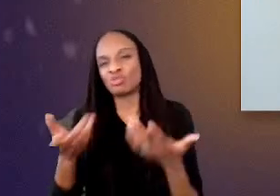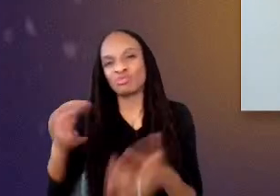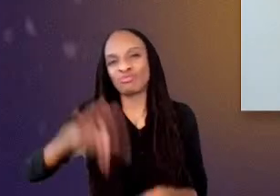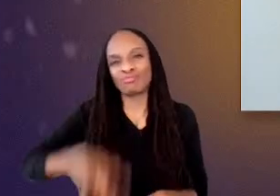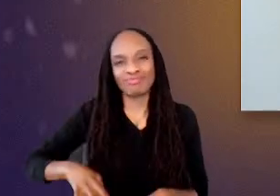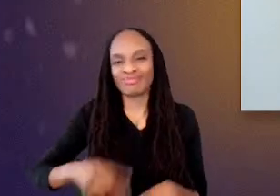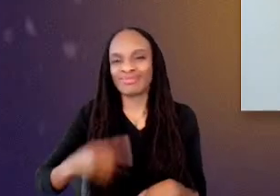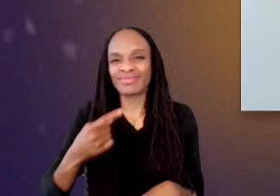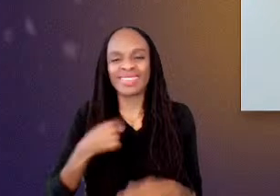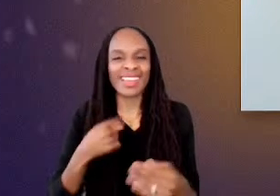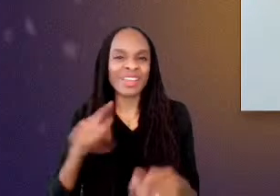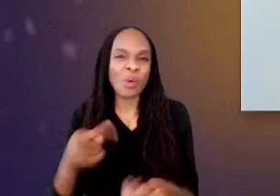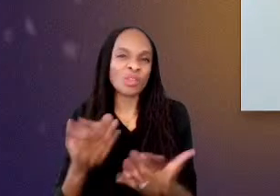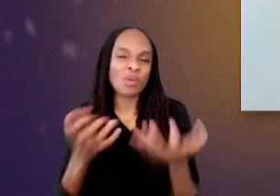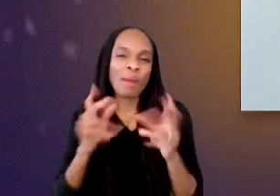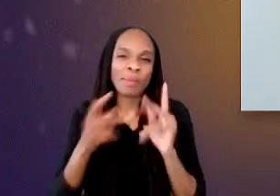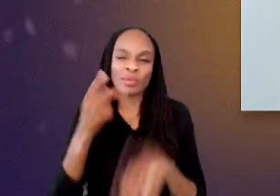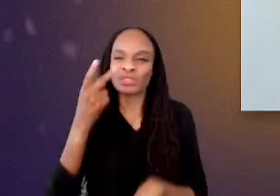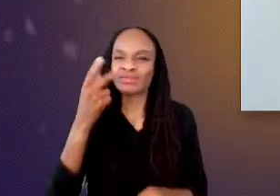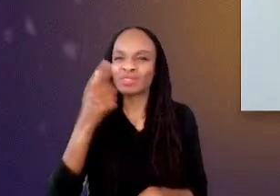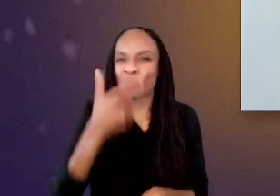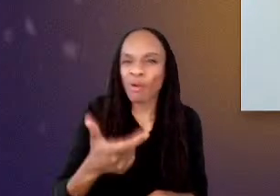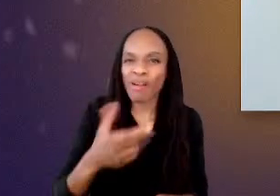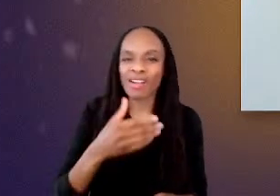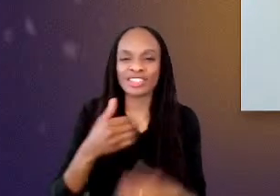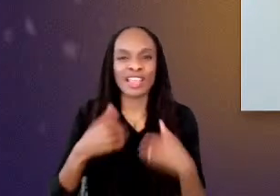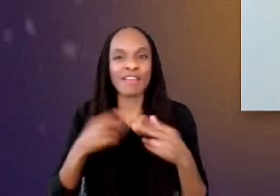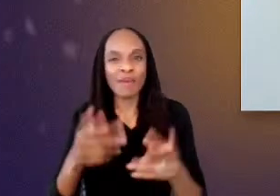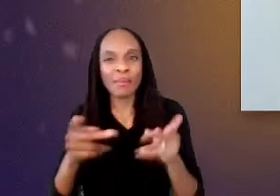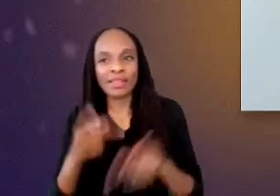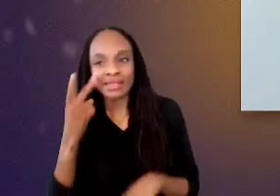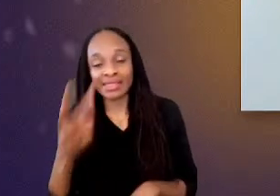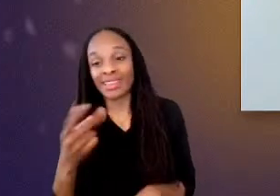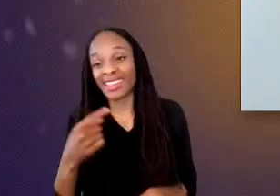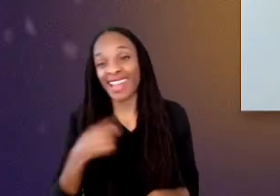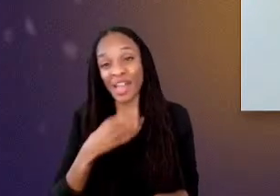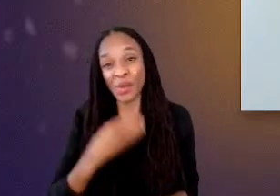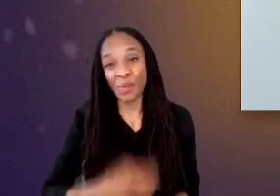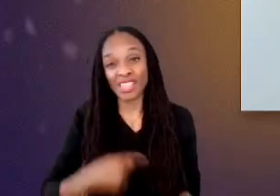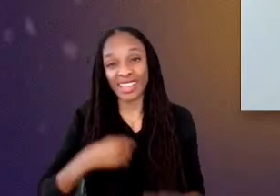have a place to see it. And so I wish I had the answers, and